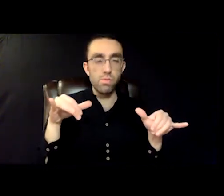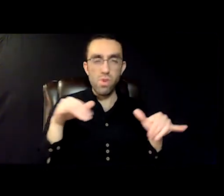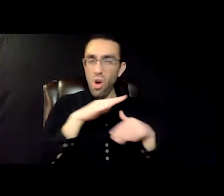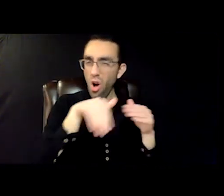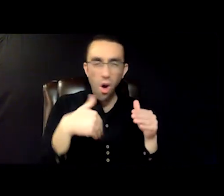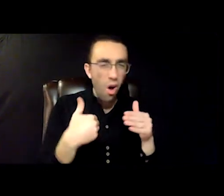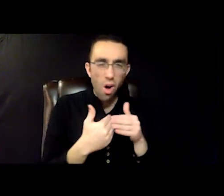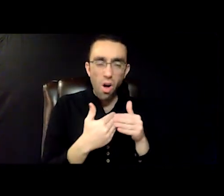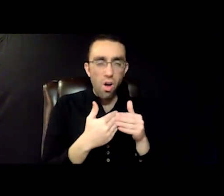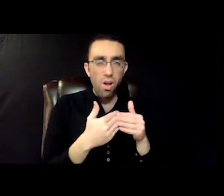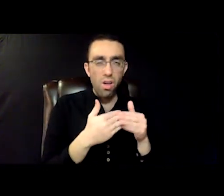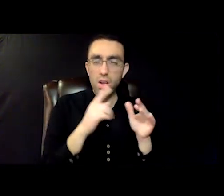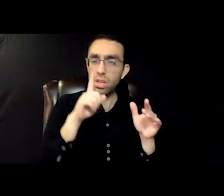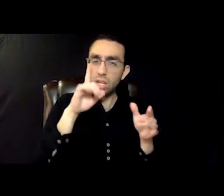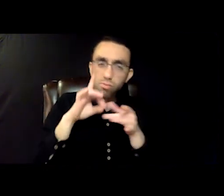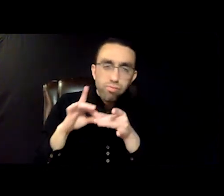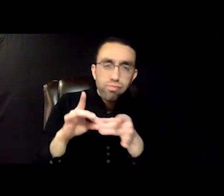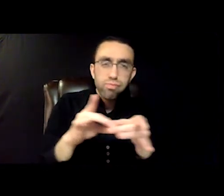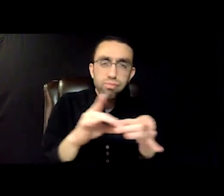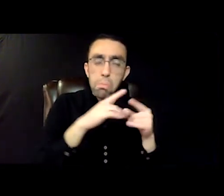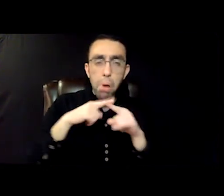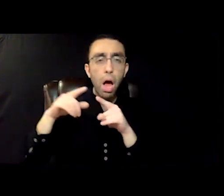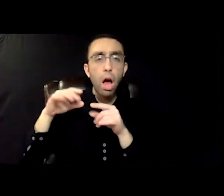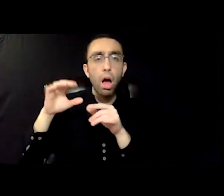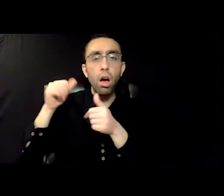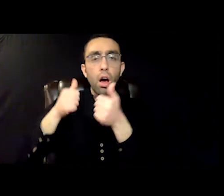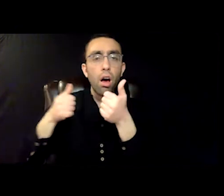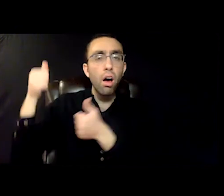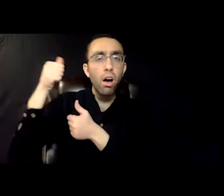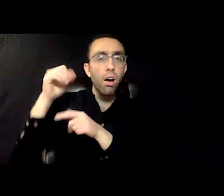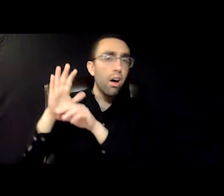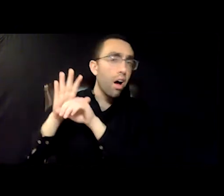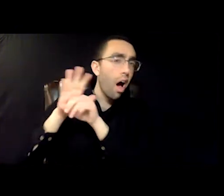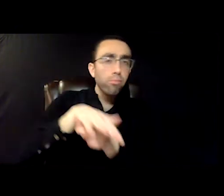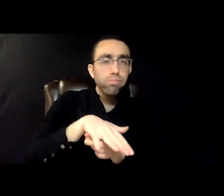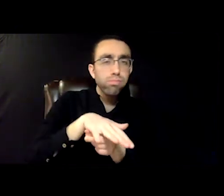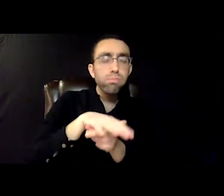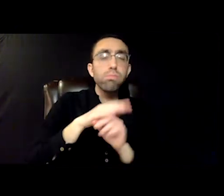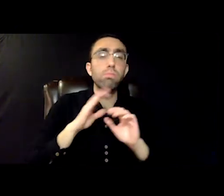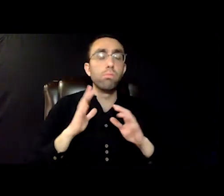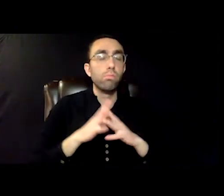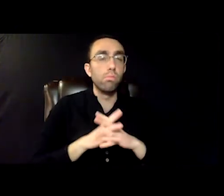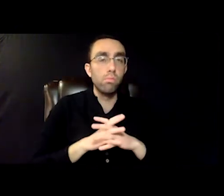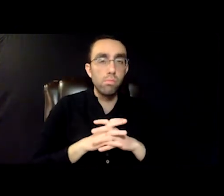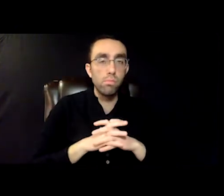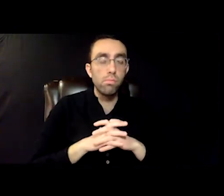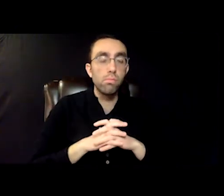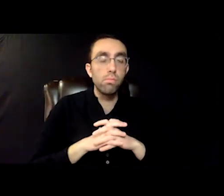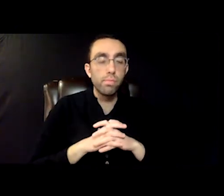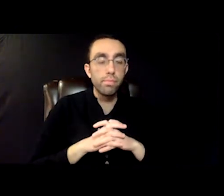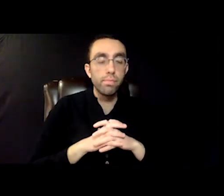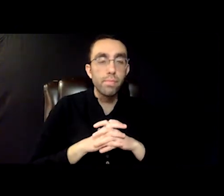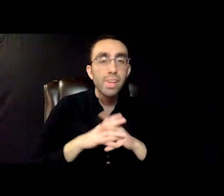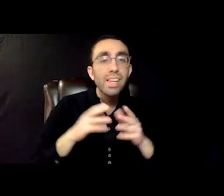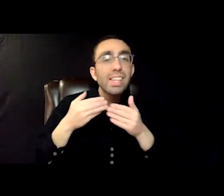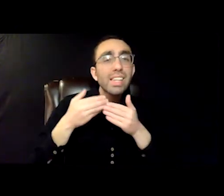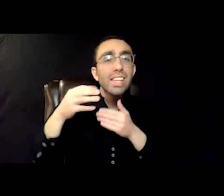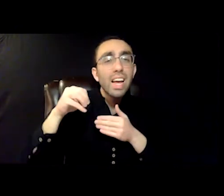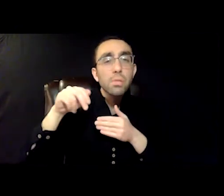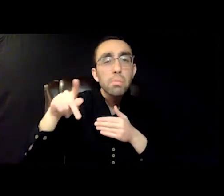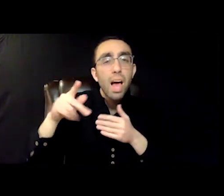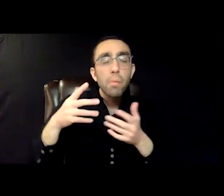what happens. And so the next map that I want to show you is climate